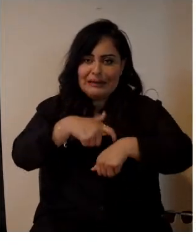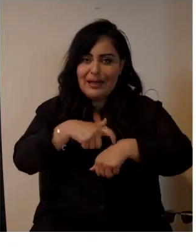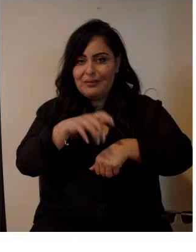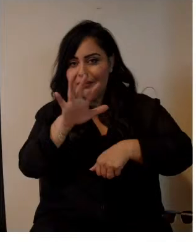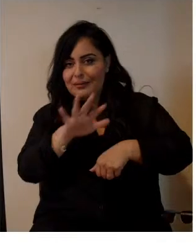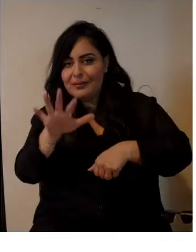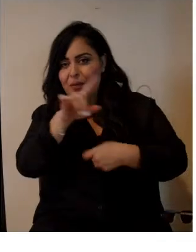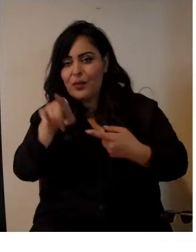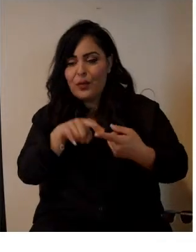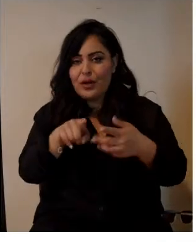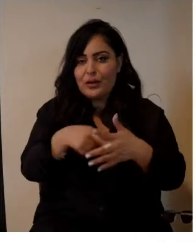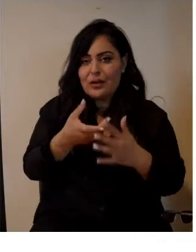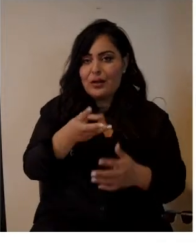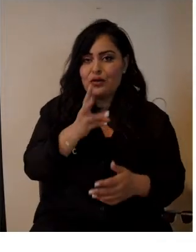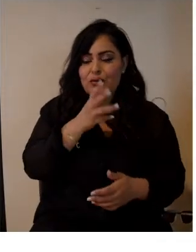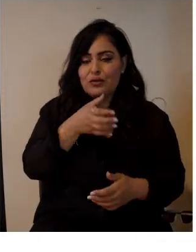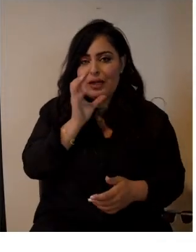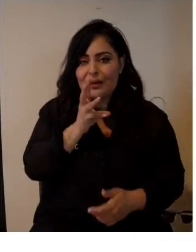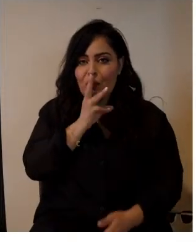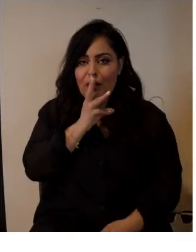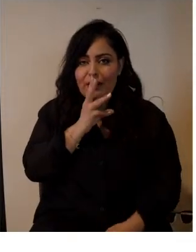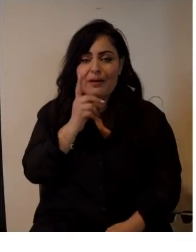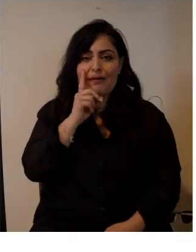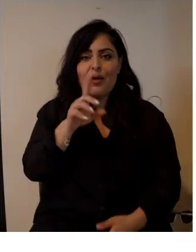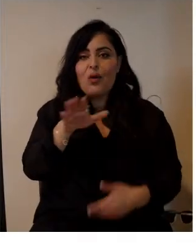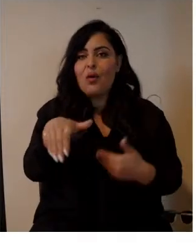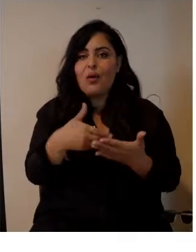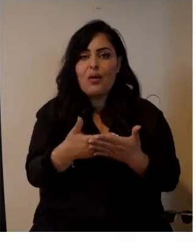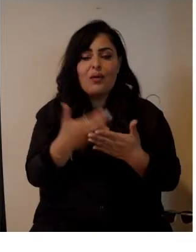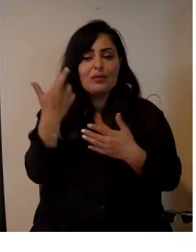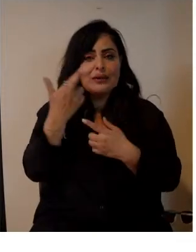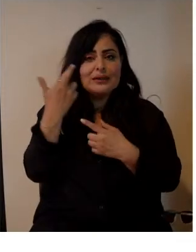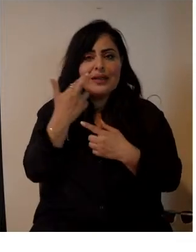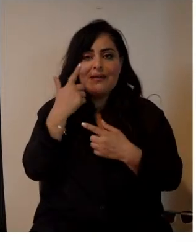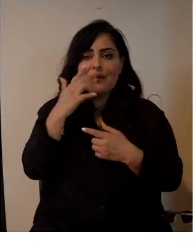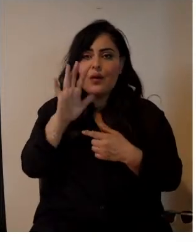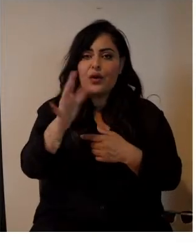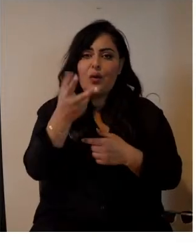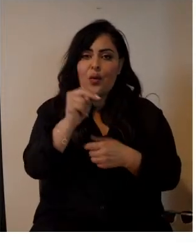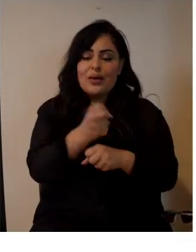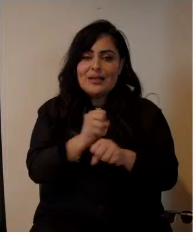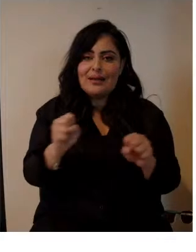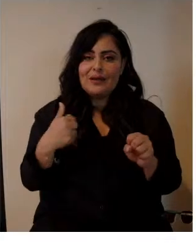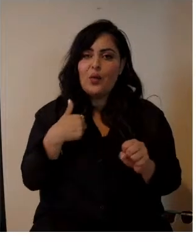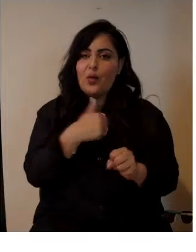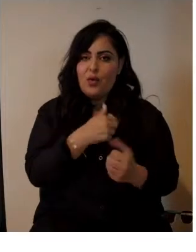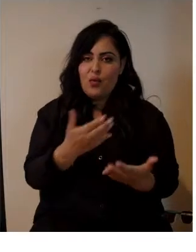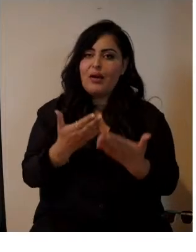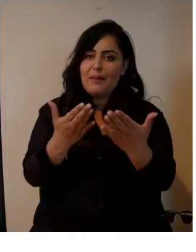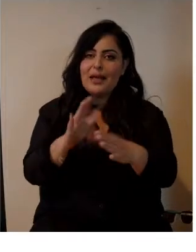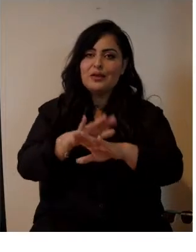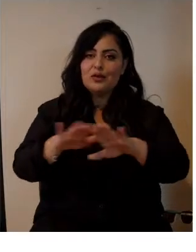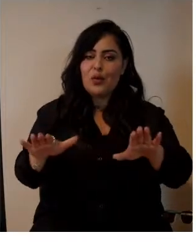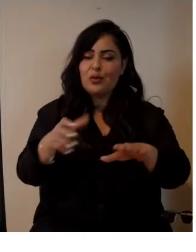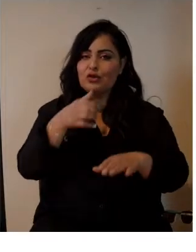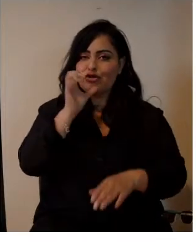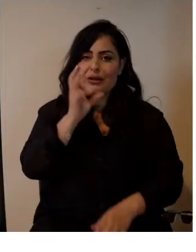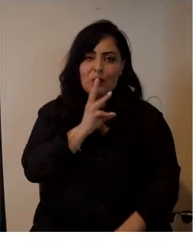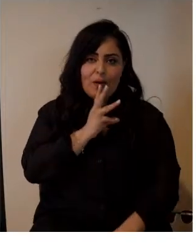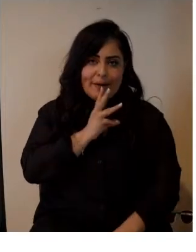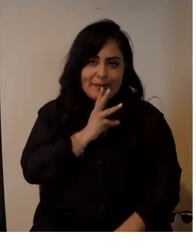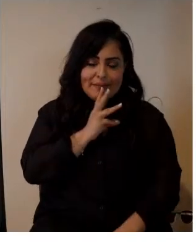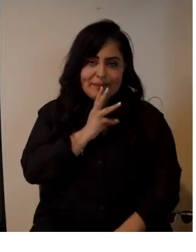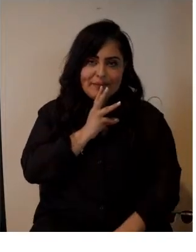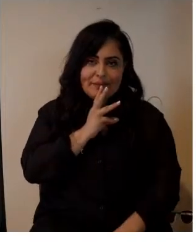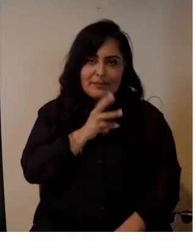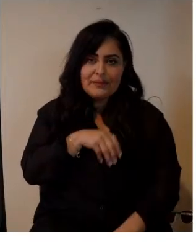you should start drinking that water. So for all intents and purposes, and for your own safety, we recommend you do not drink the water.